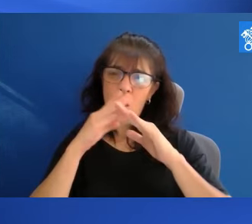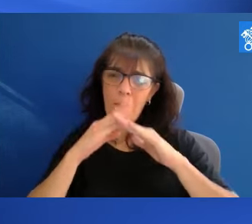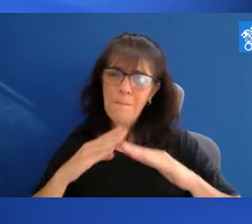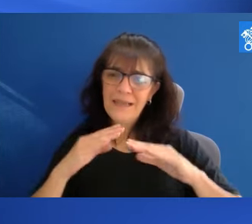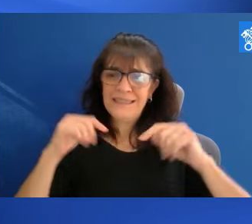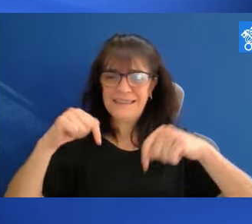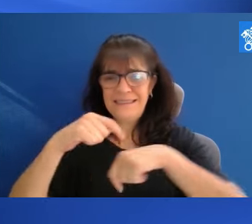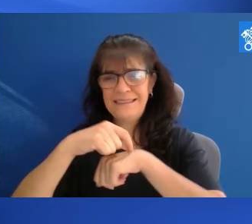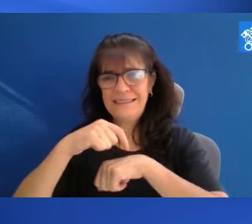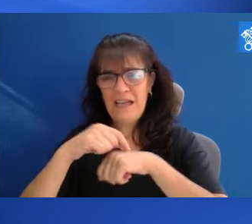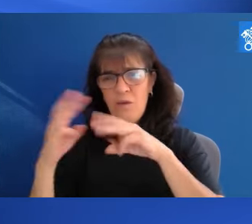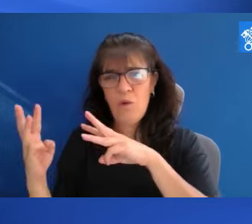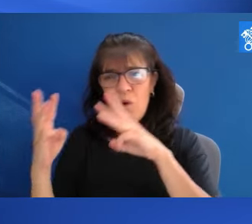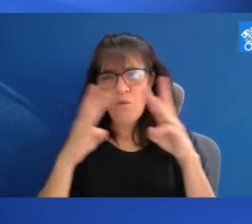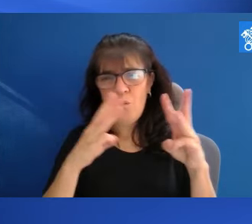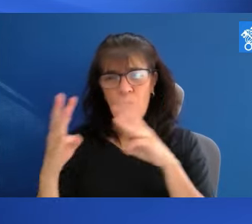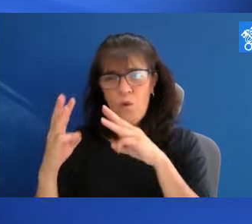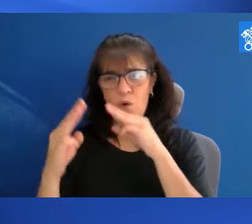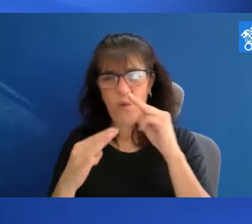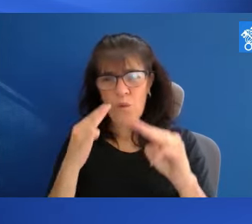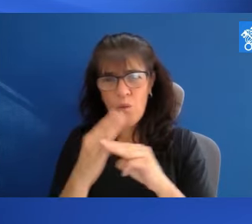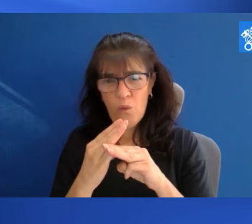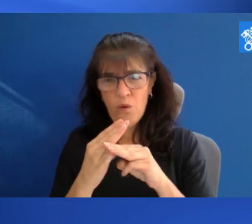this time of world war.